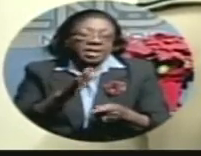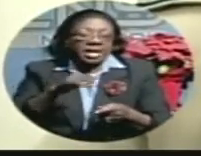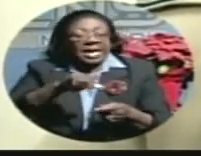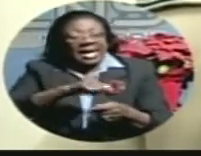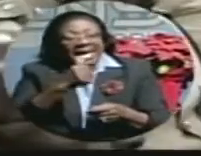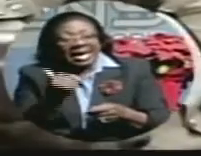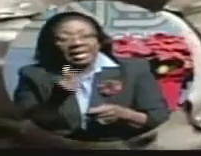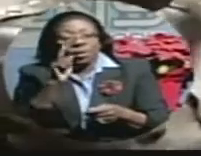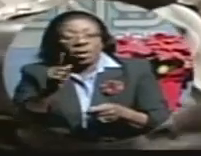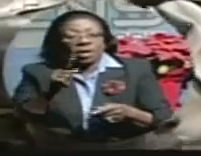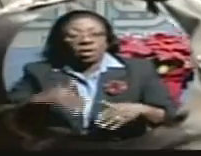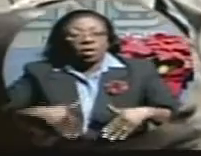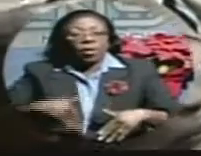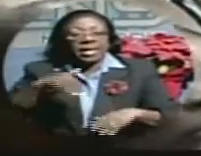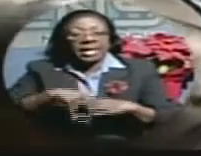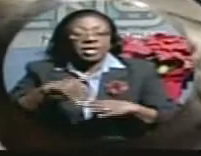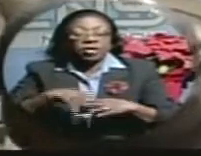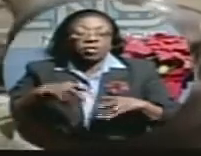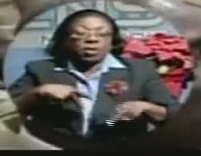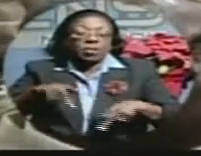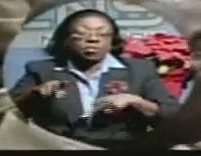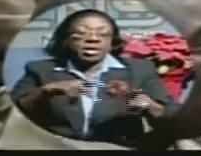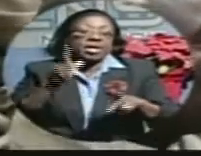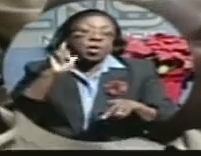be screened.